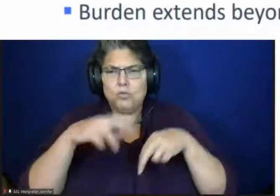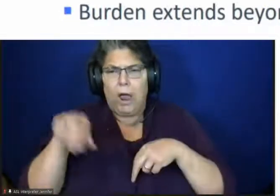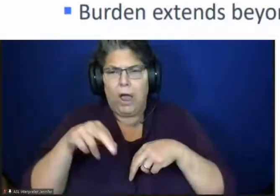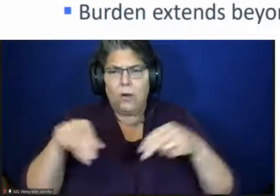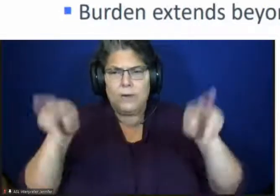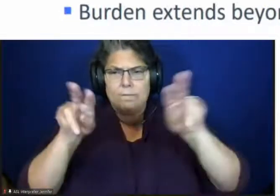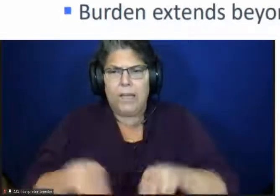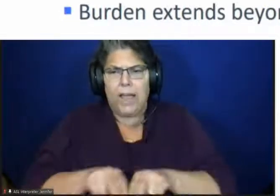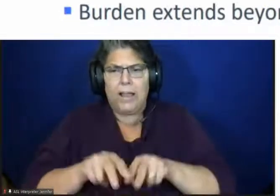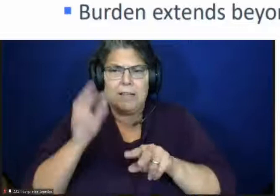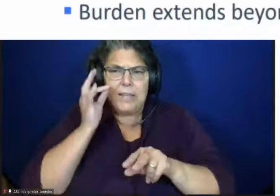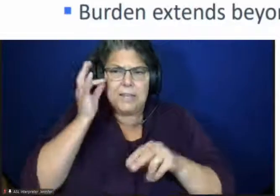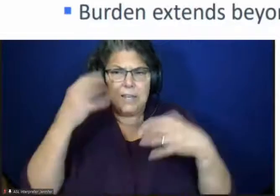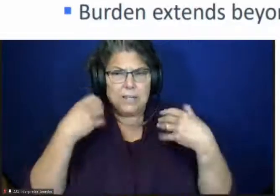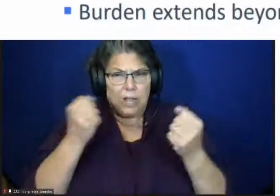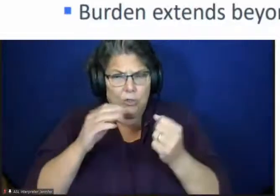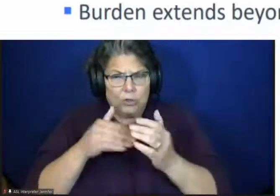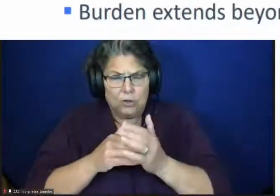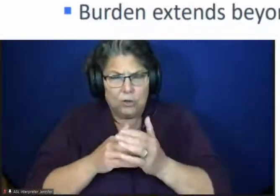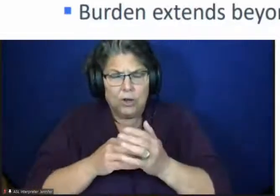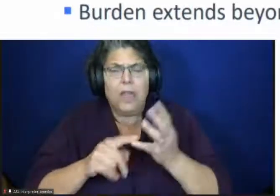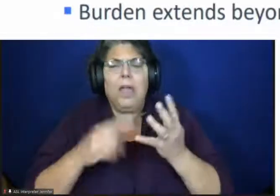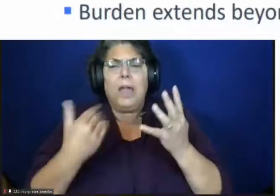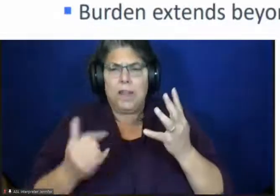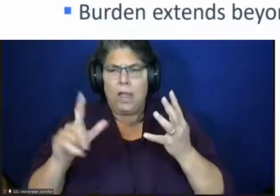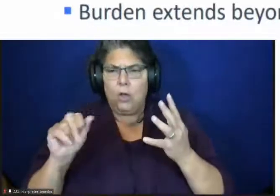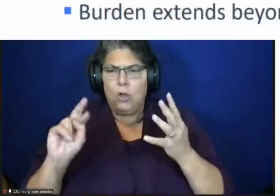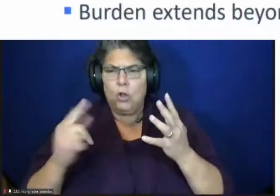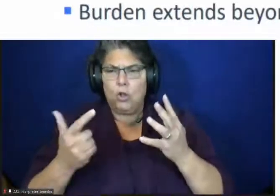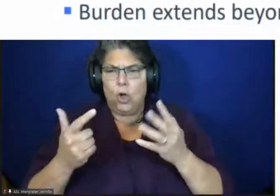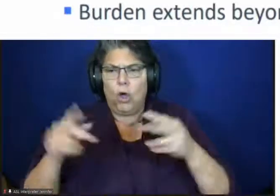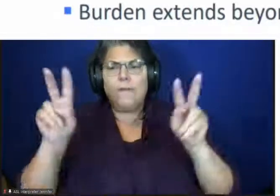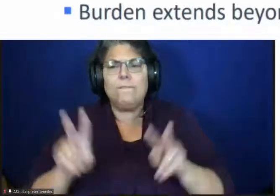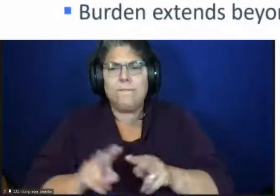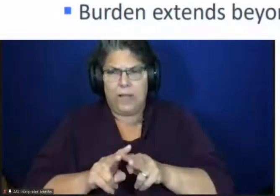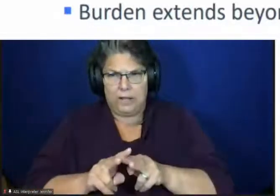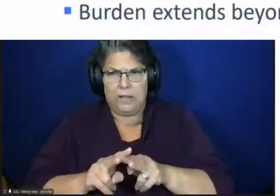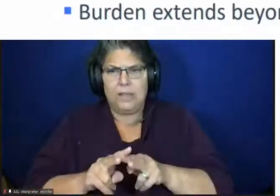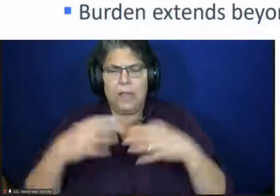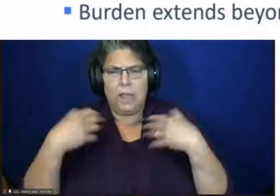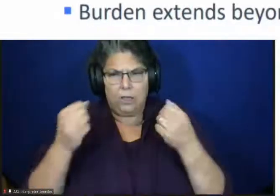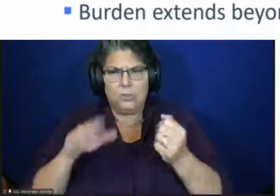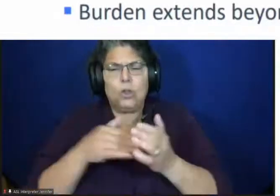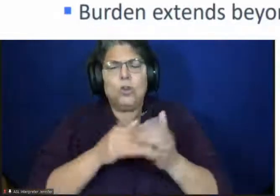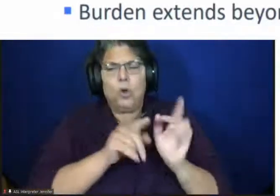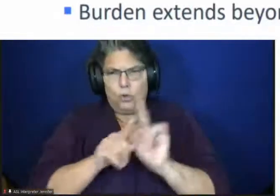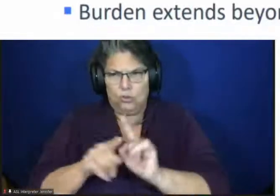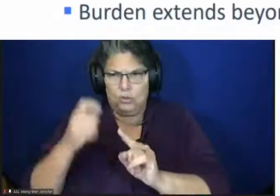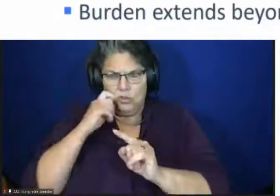and now Long Valley Health Center has given their first dose.